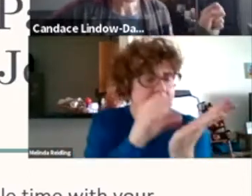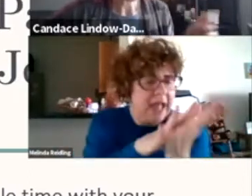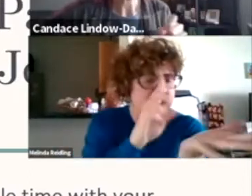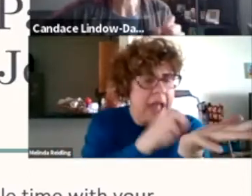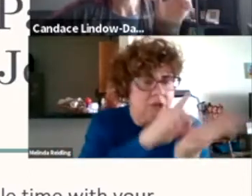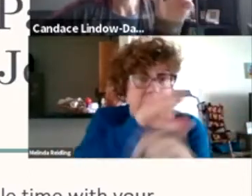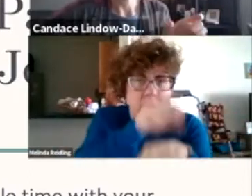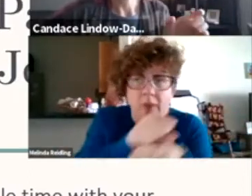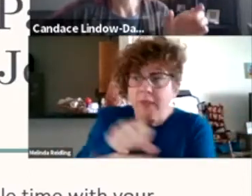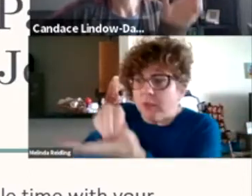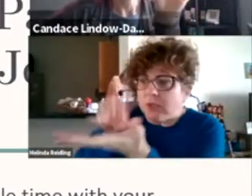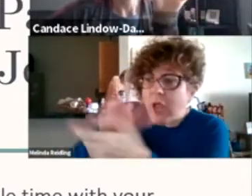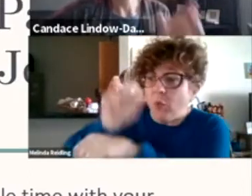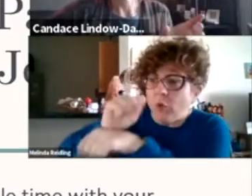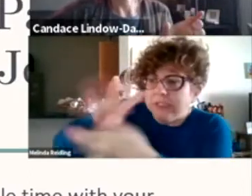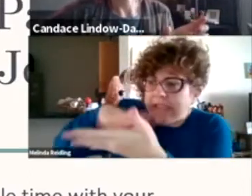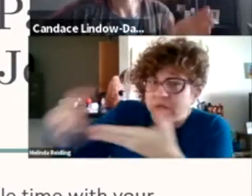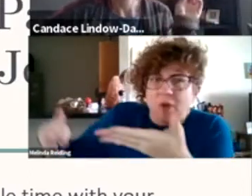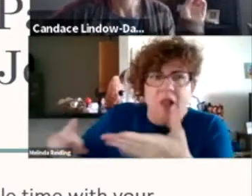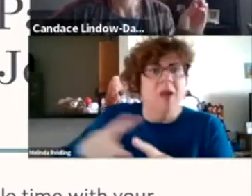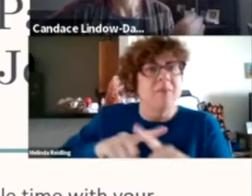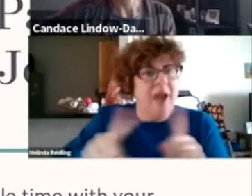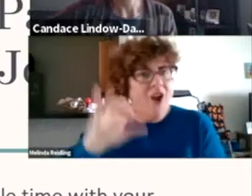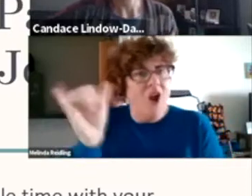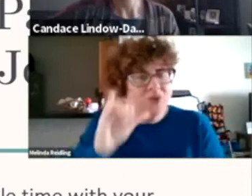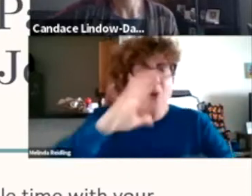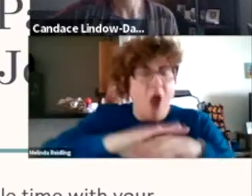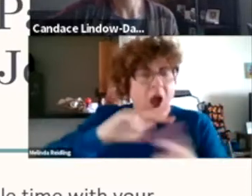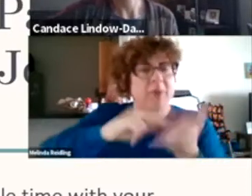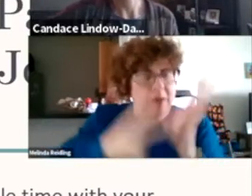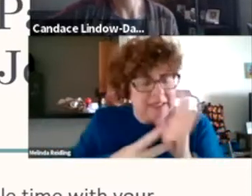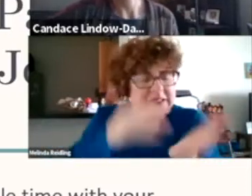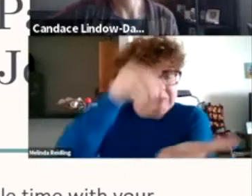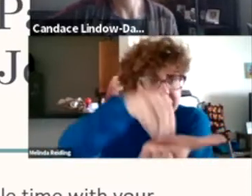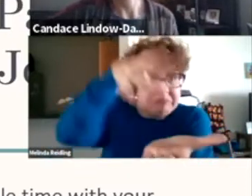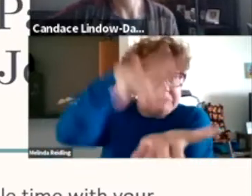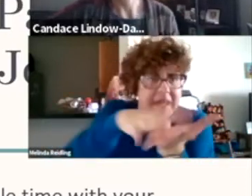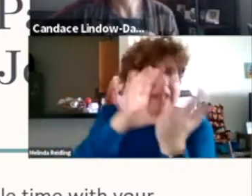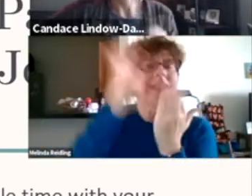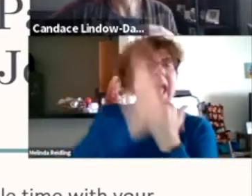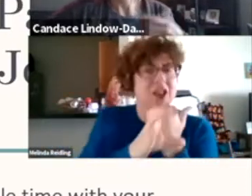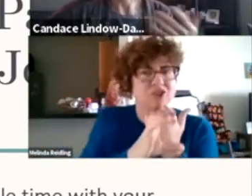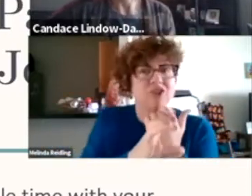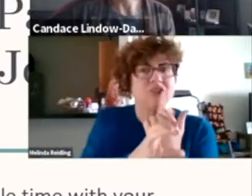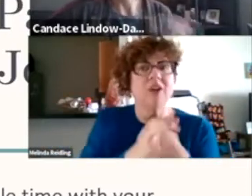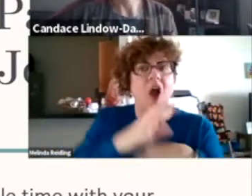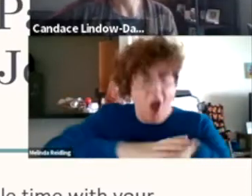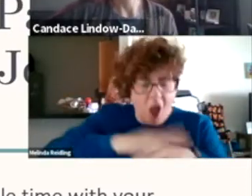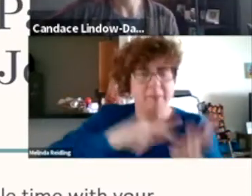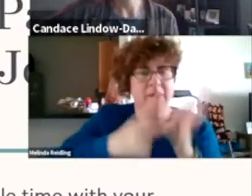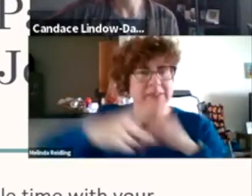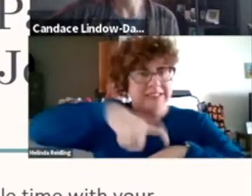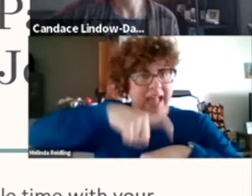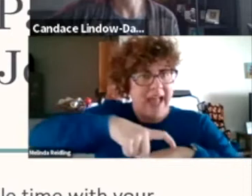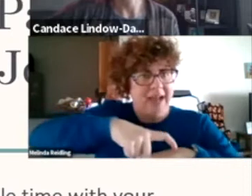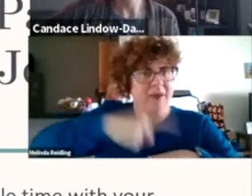you write in those times where you're going to just take a break and spend some time with your child or children,